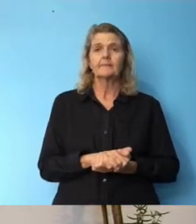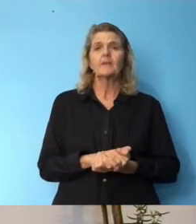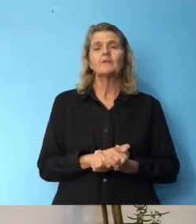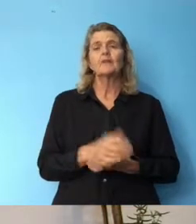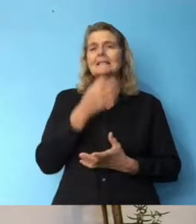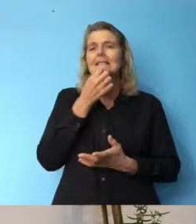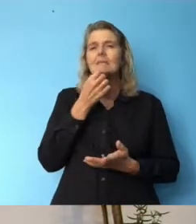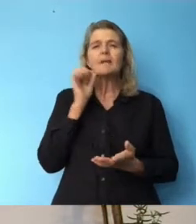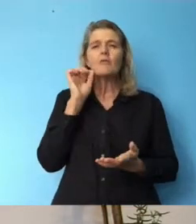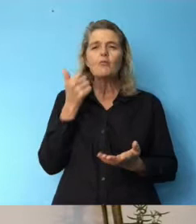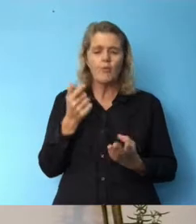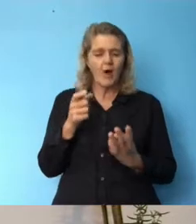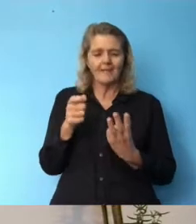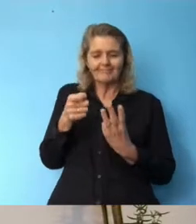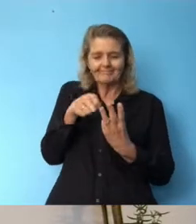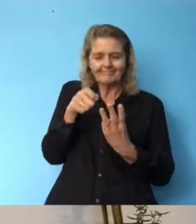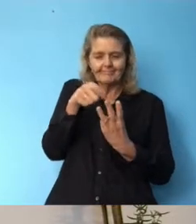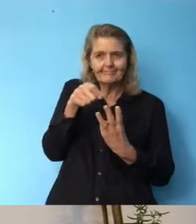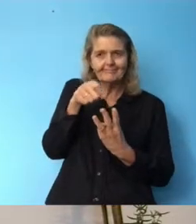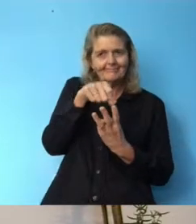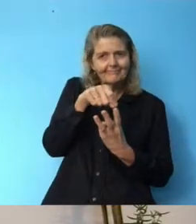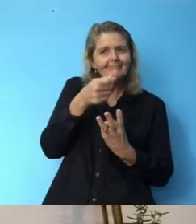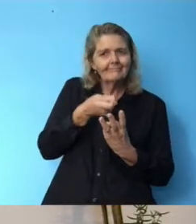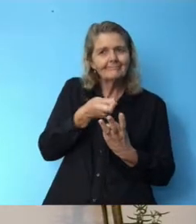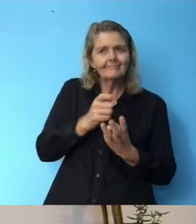So a drop of white in each.